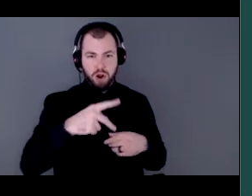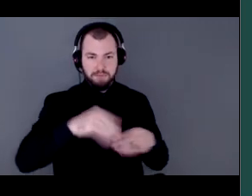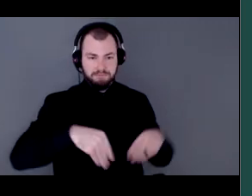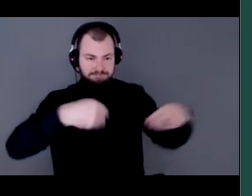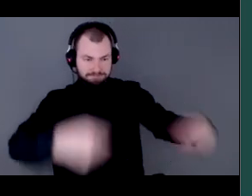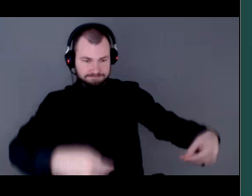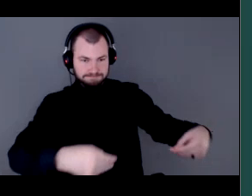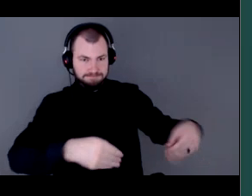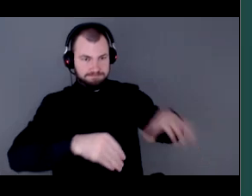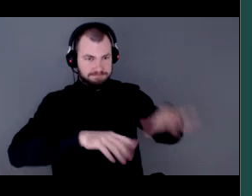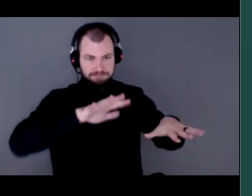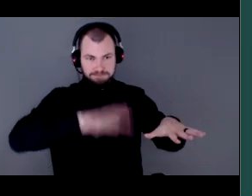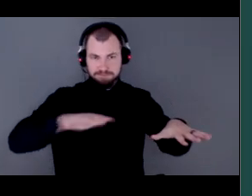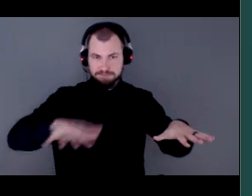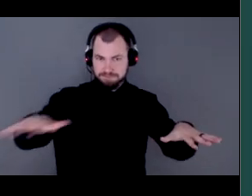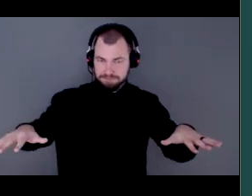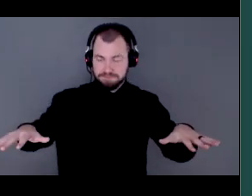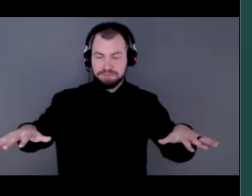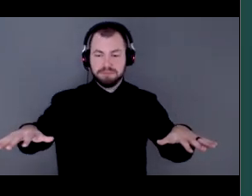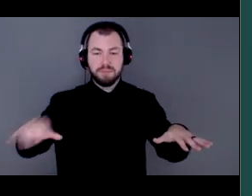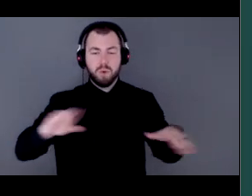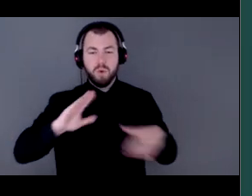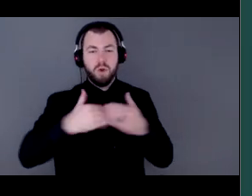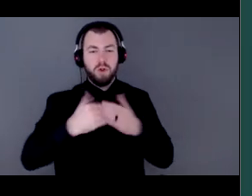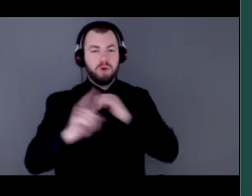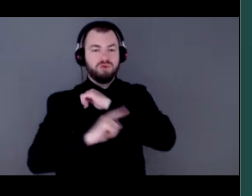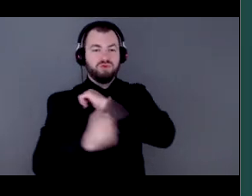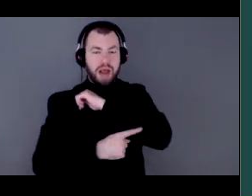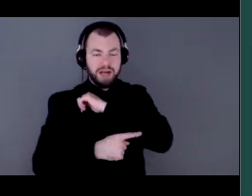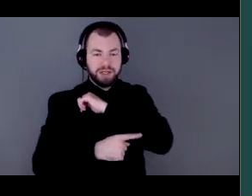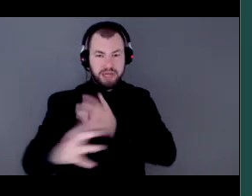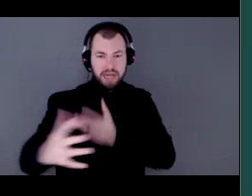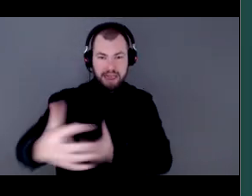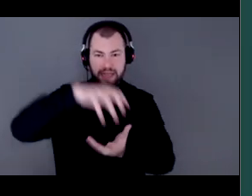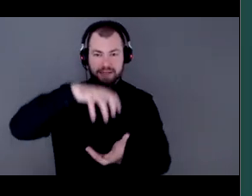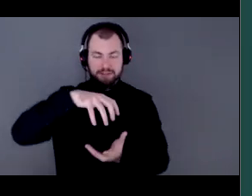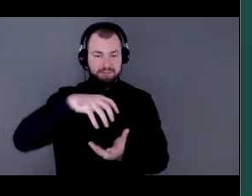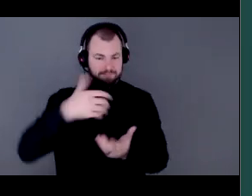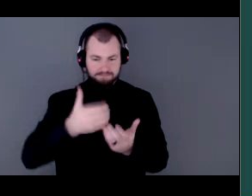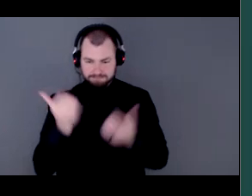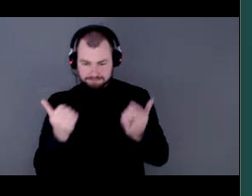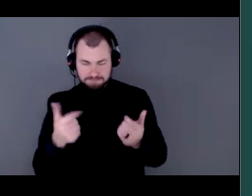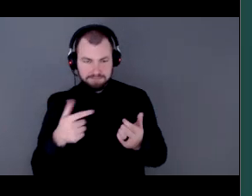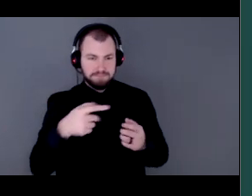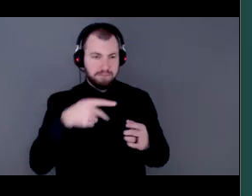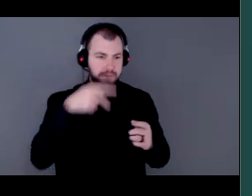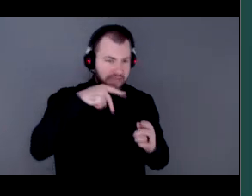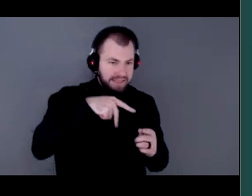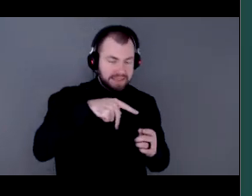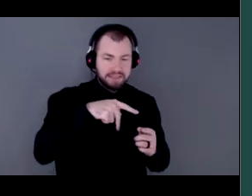separating all the trash they collect on that day by, you know, plastic, styrofoam, material, whatever it is, and however many